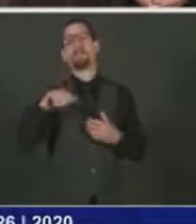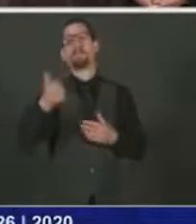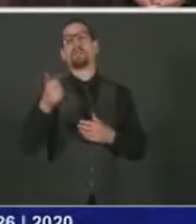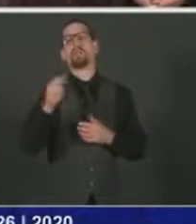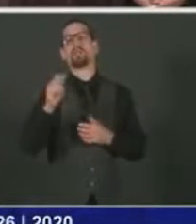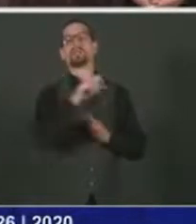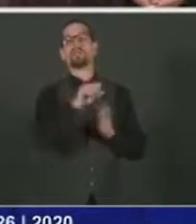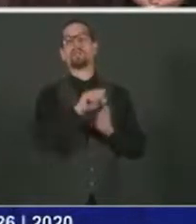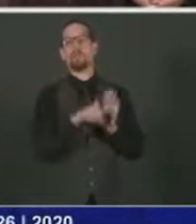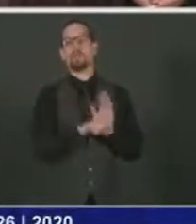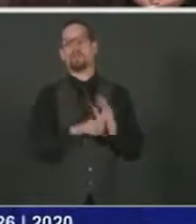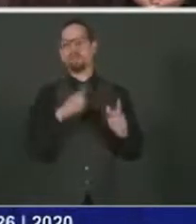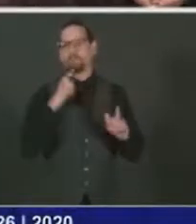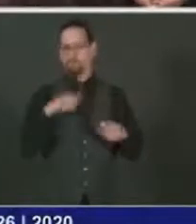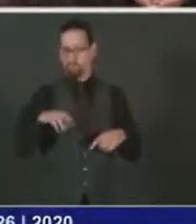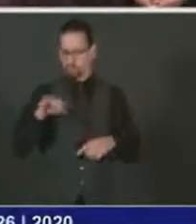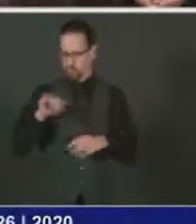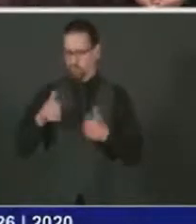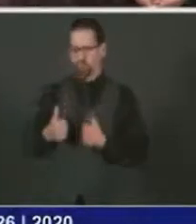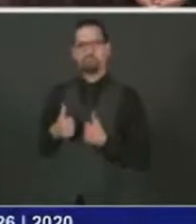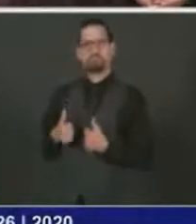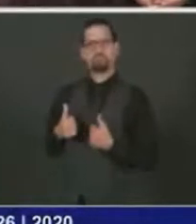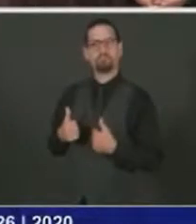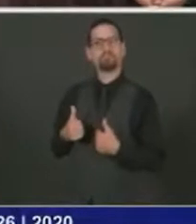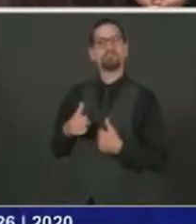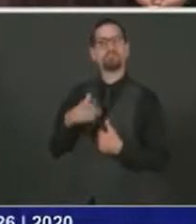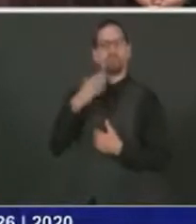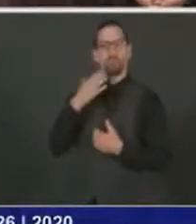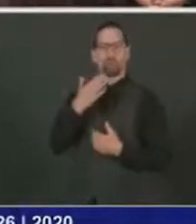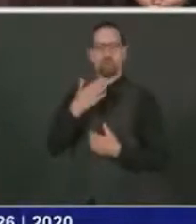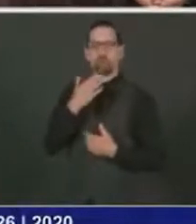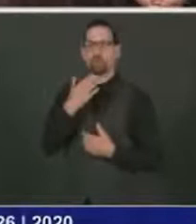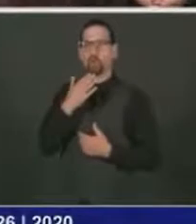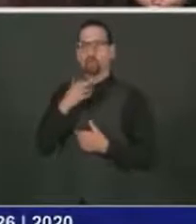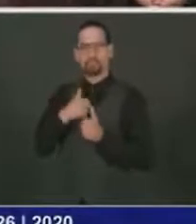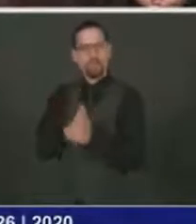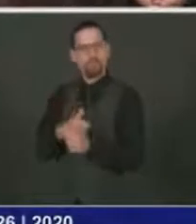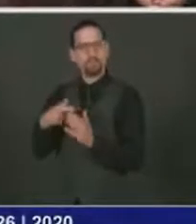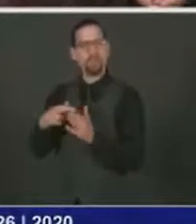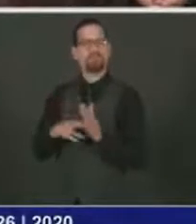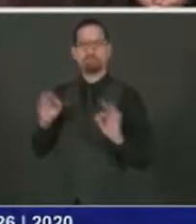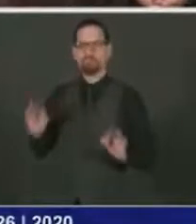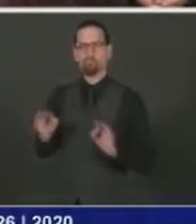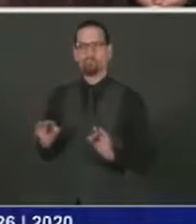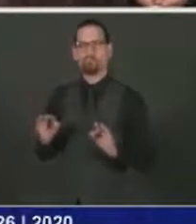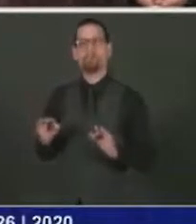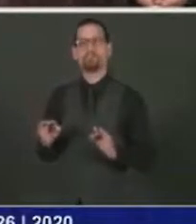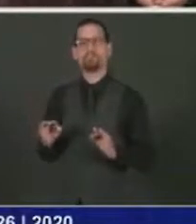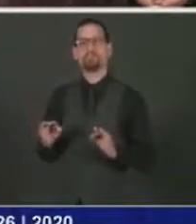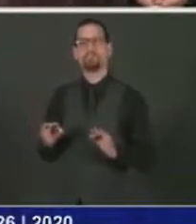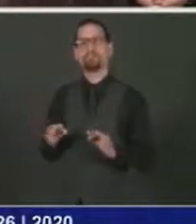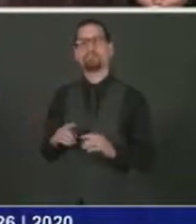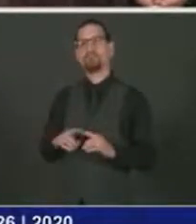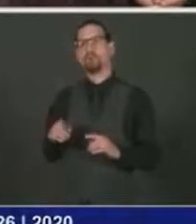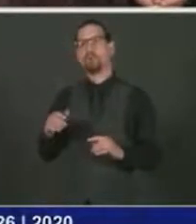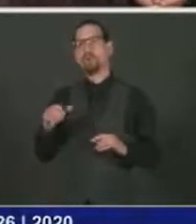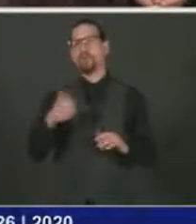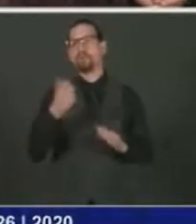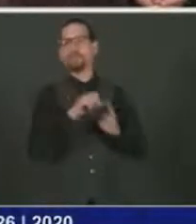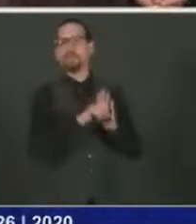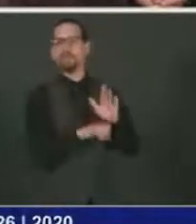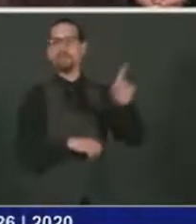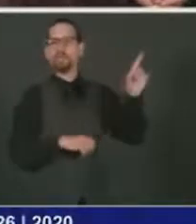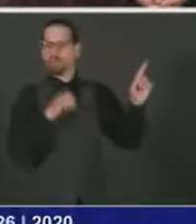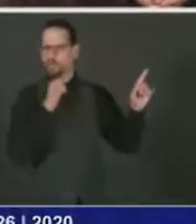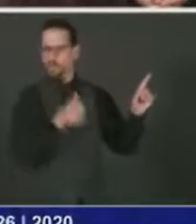is in good shape, and Rhode Islanders hear this and are like, we're following the rules, we're doing well. How much of that is a